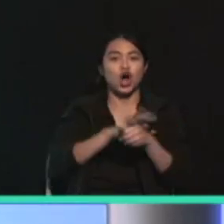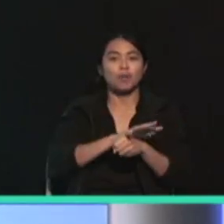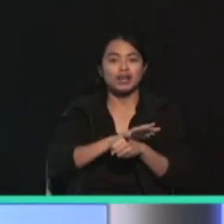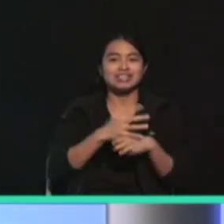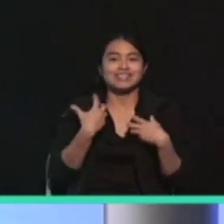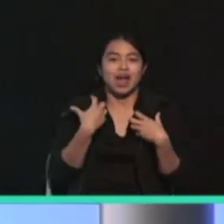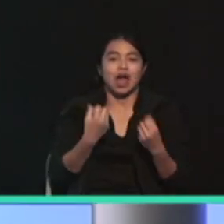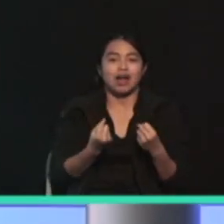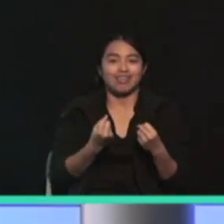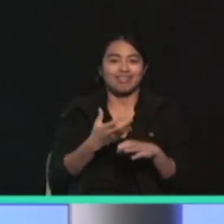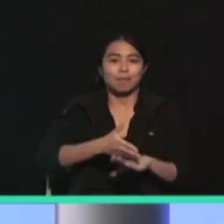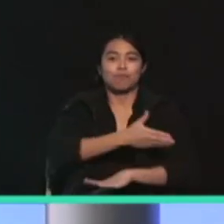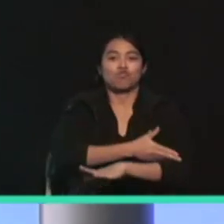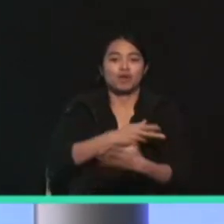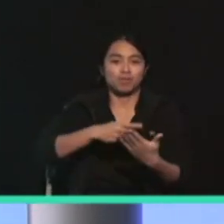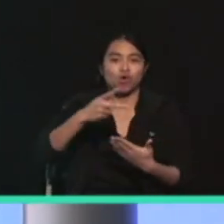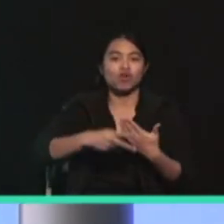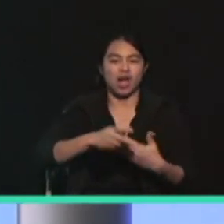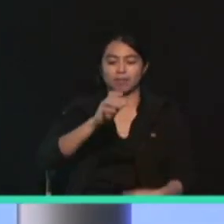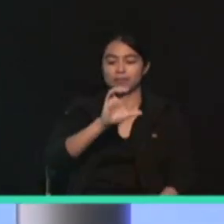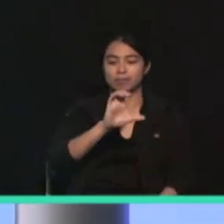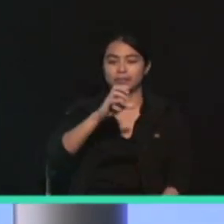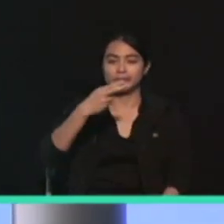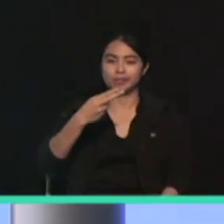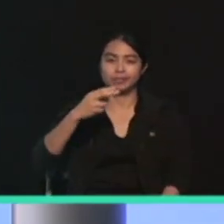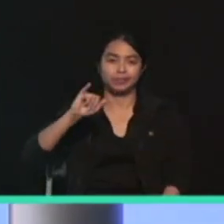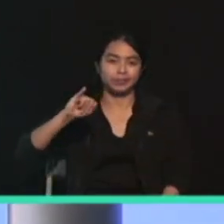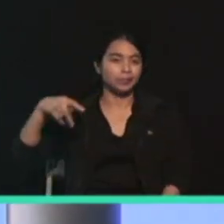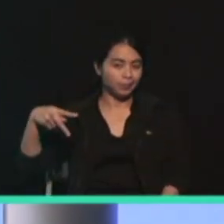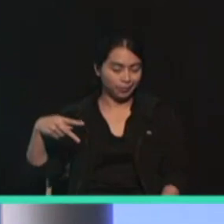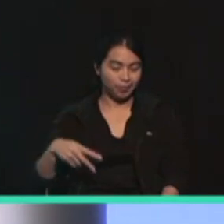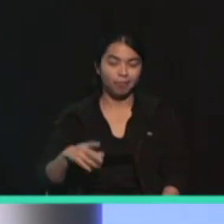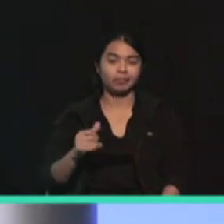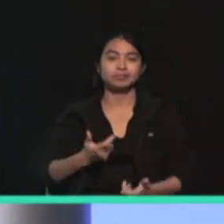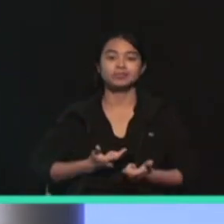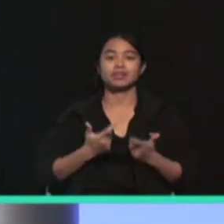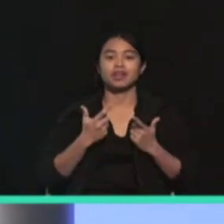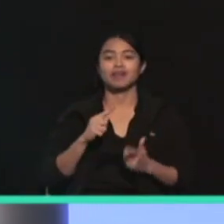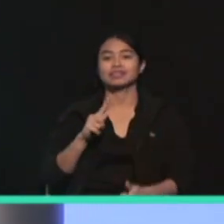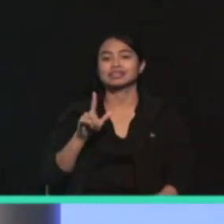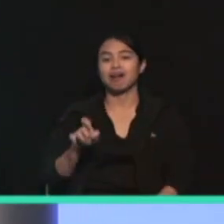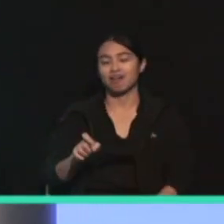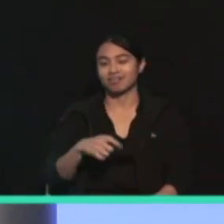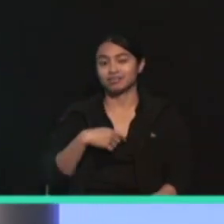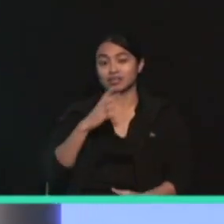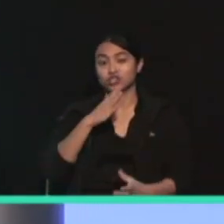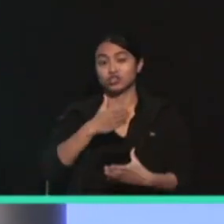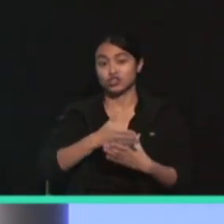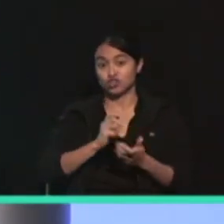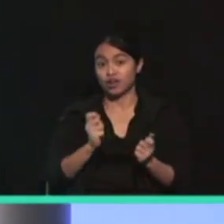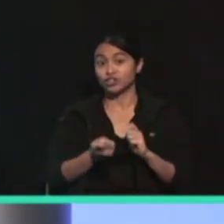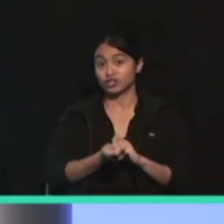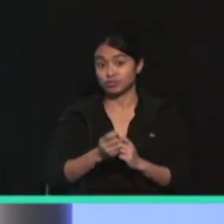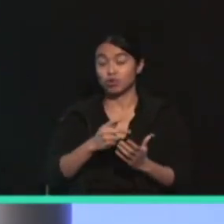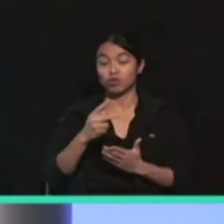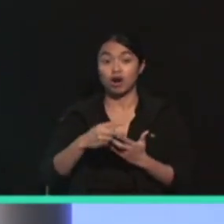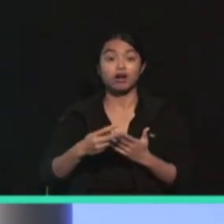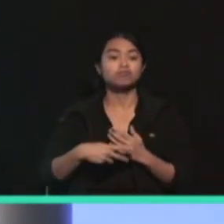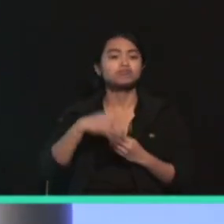and that is an evidence-based lifestyle intervention program that has been shown